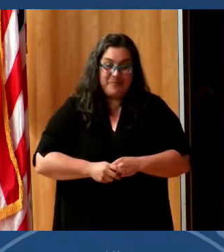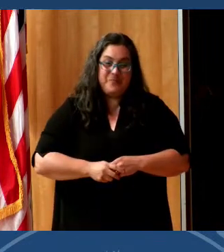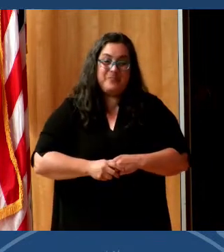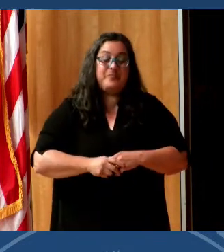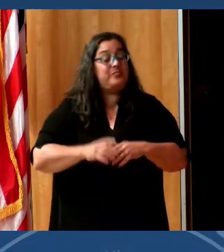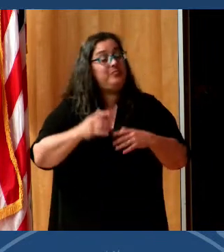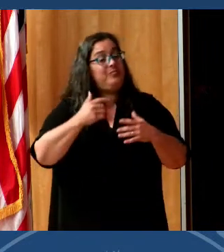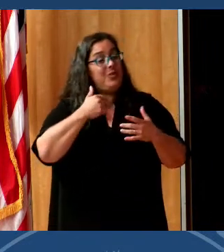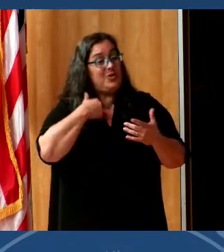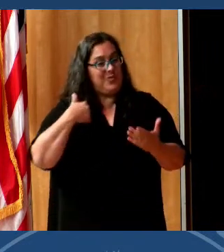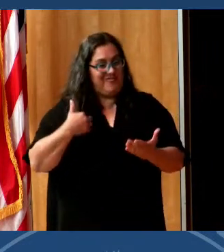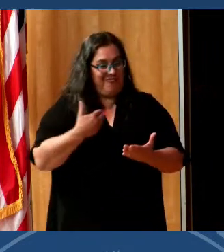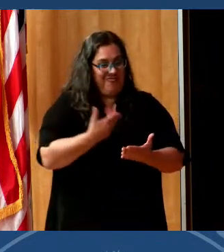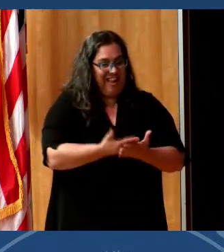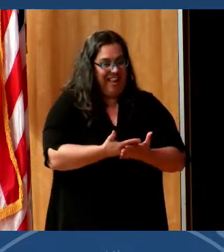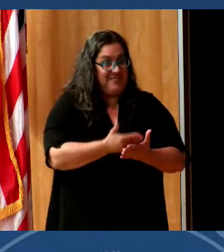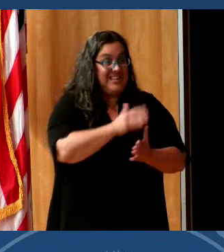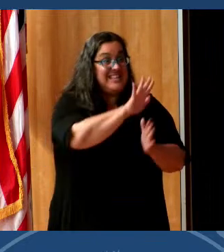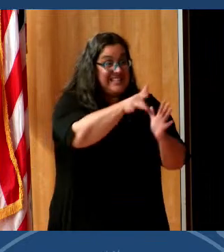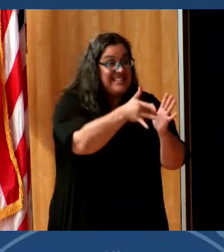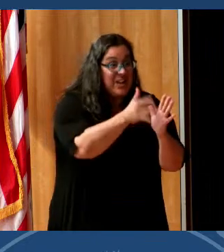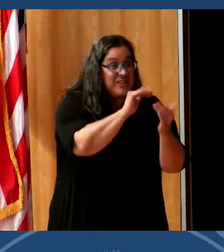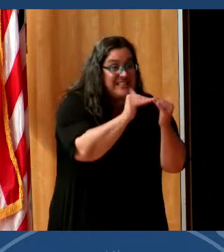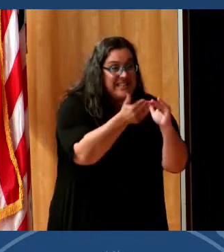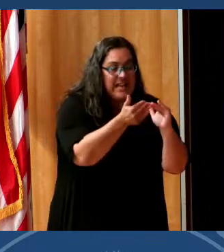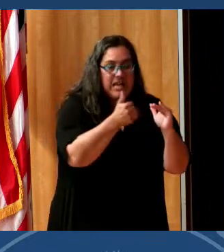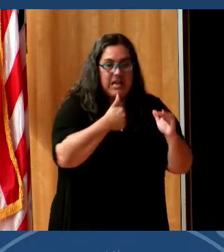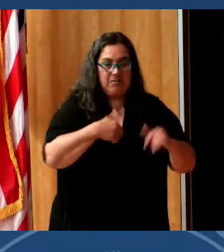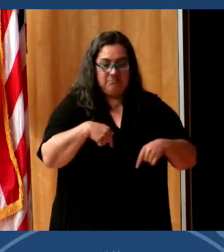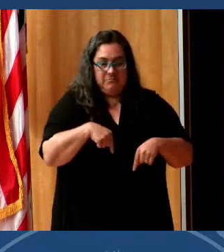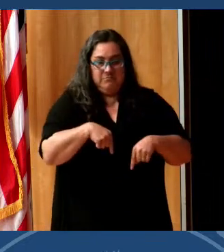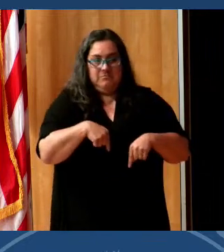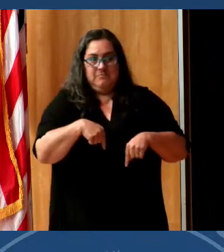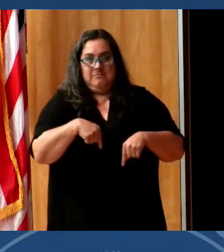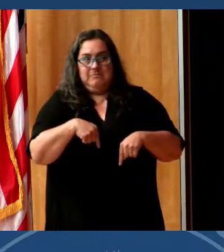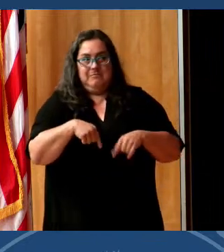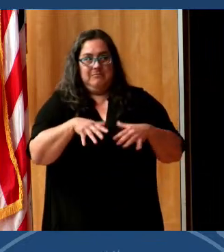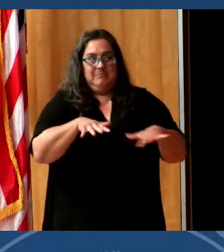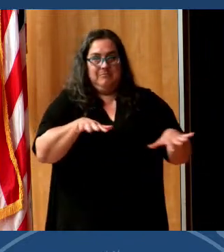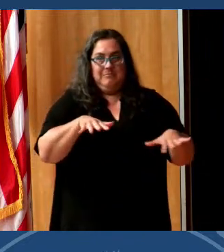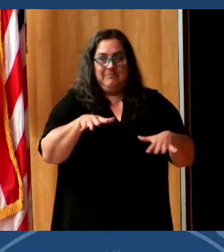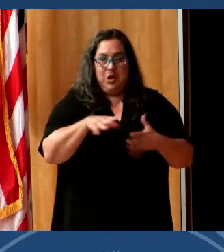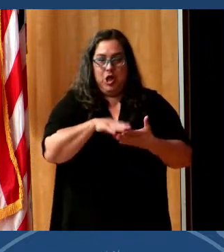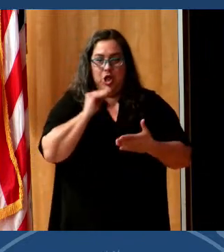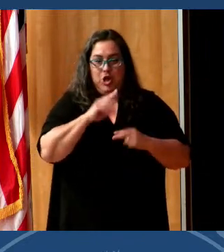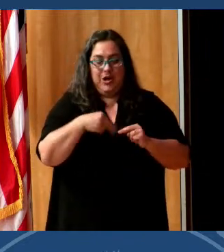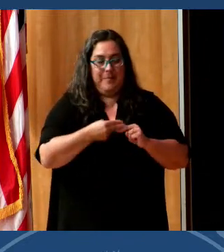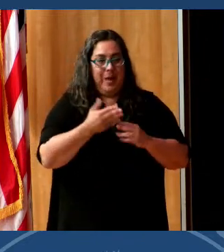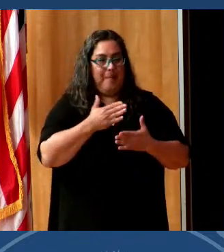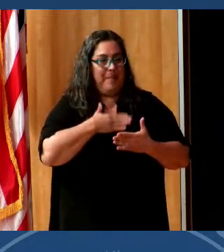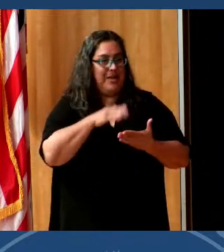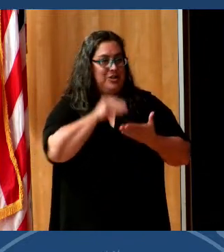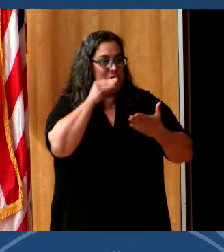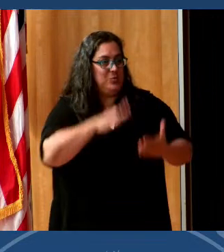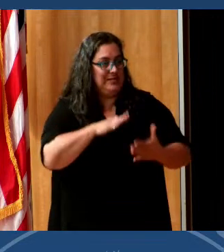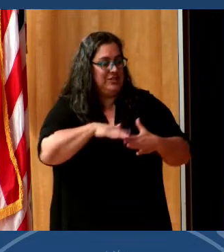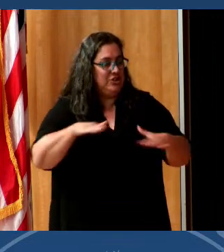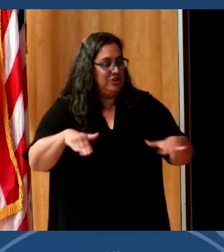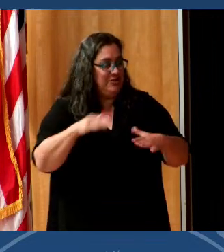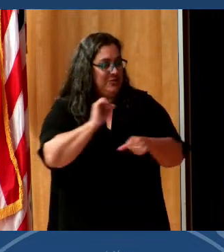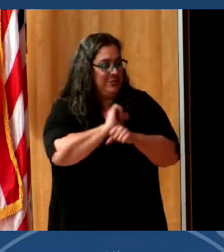So when I got to my site in the center of the city, I was very nervous to learn about my children and students that I was working